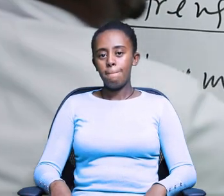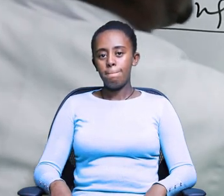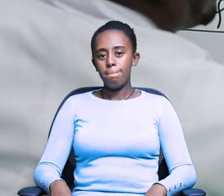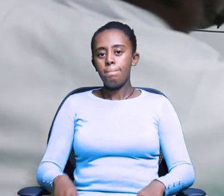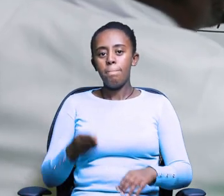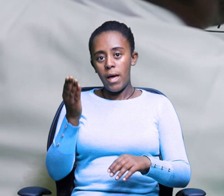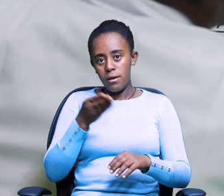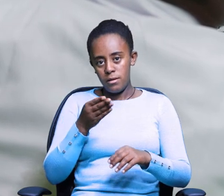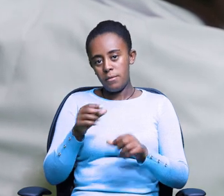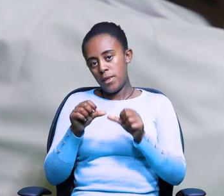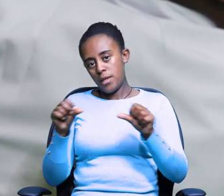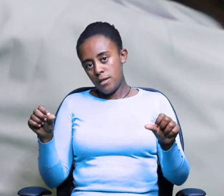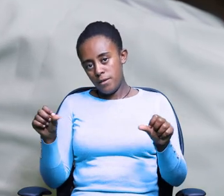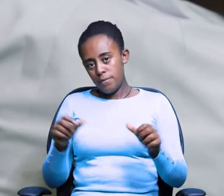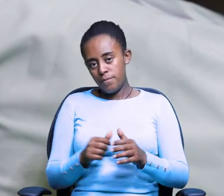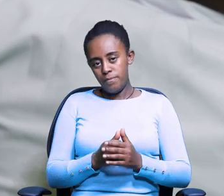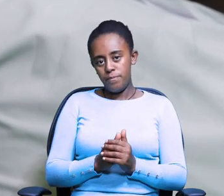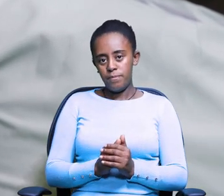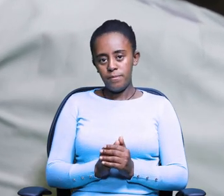Per meter.